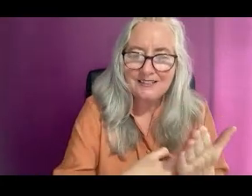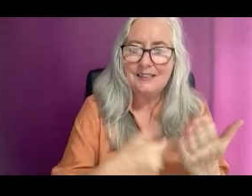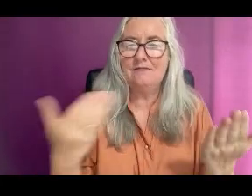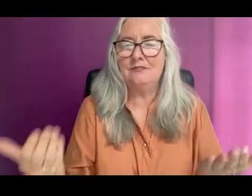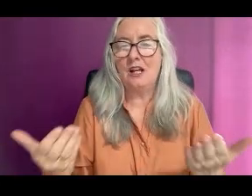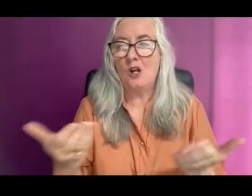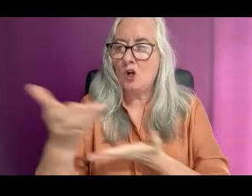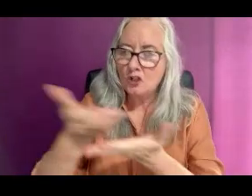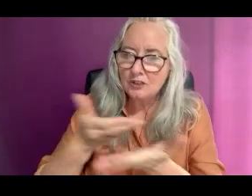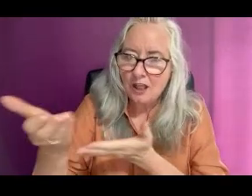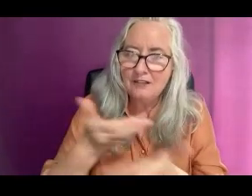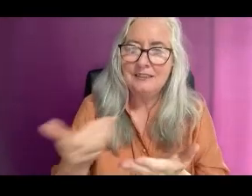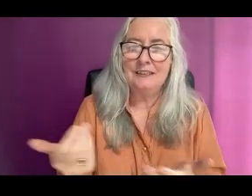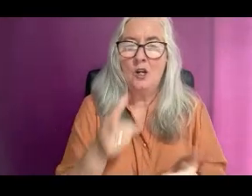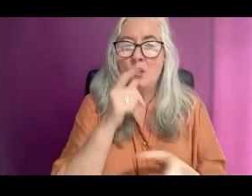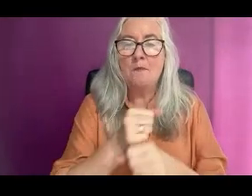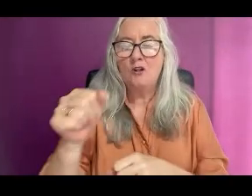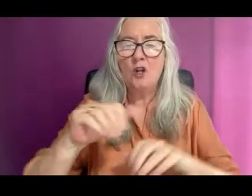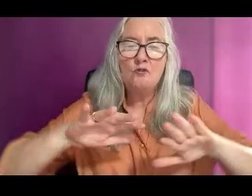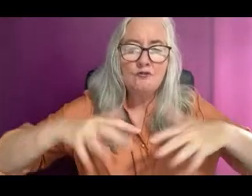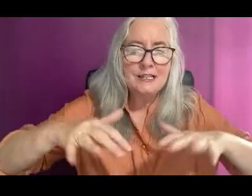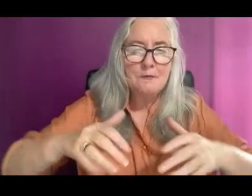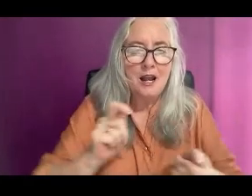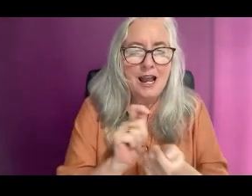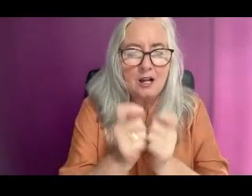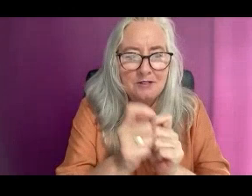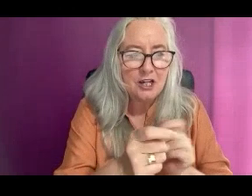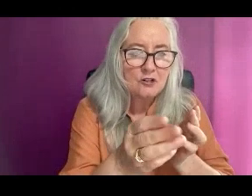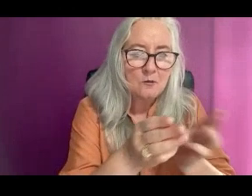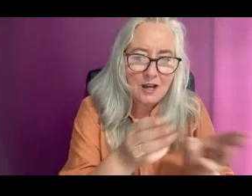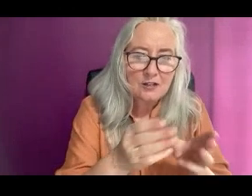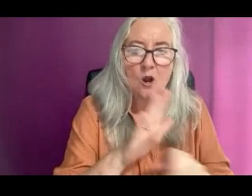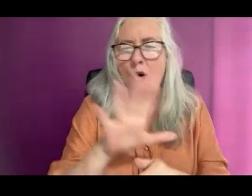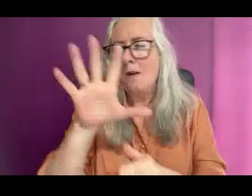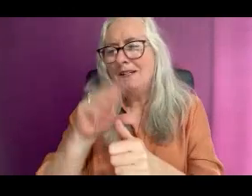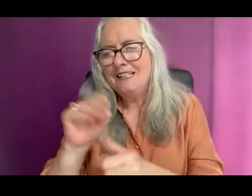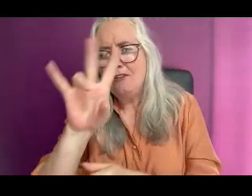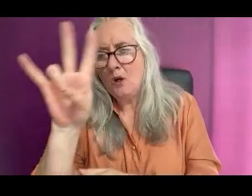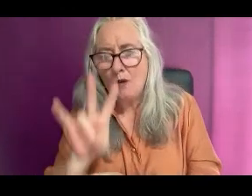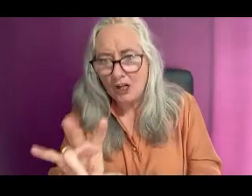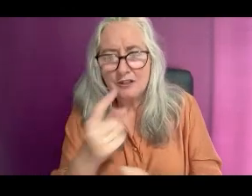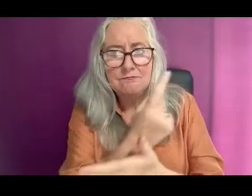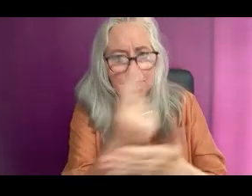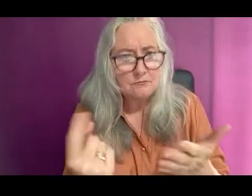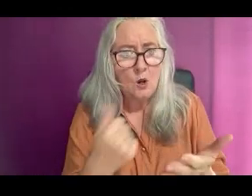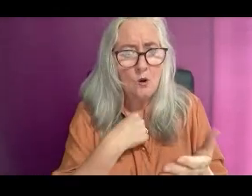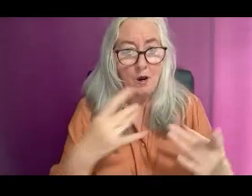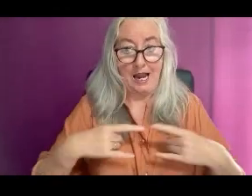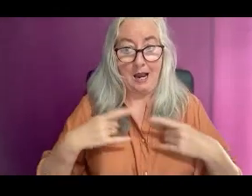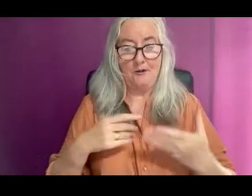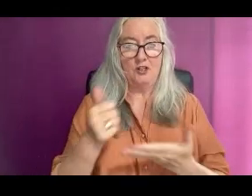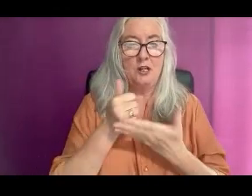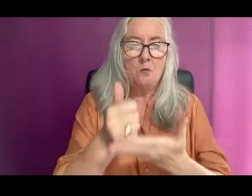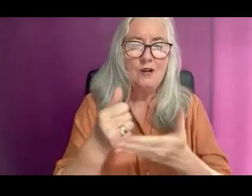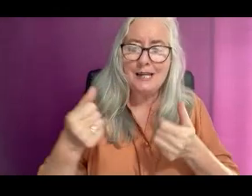talk about your reasonable accommodation practices or specific questions. We are happy to support you in implementing